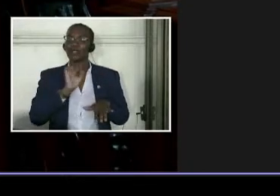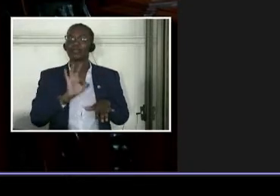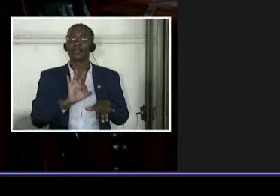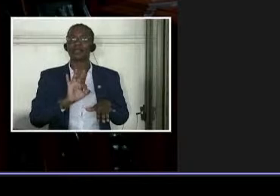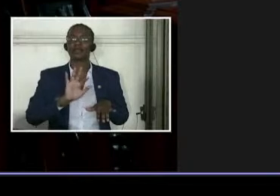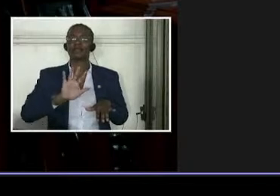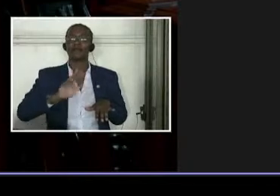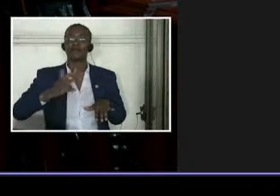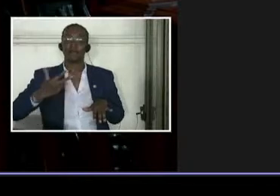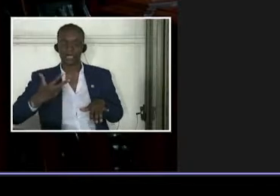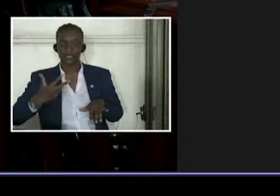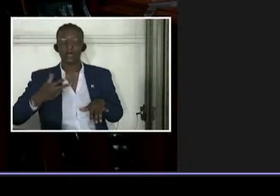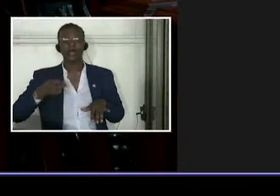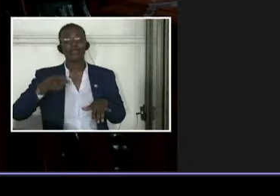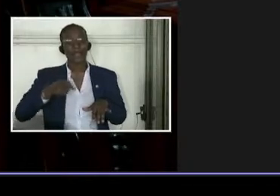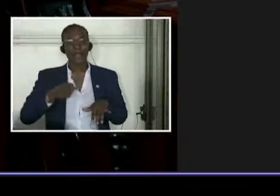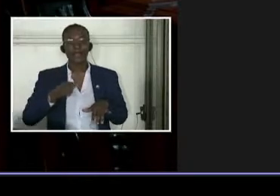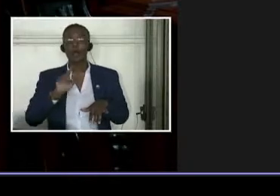16,538 with sites that are